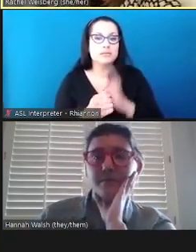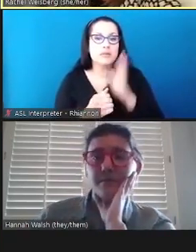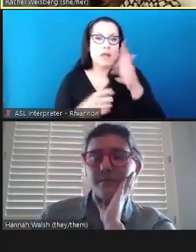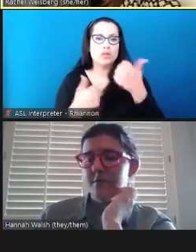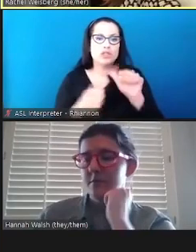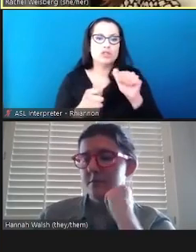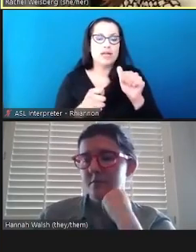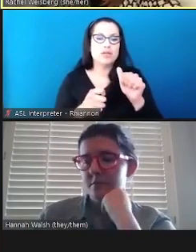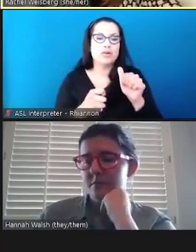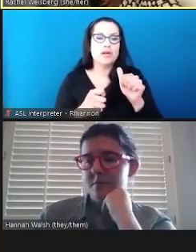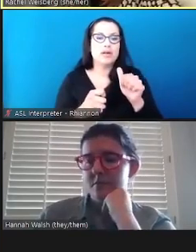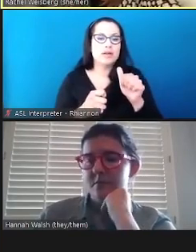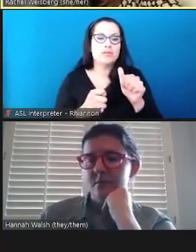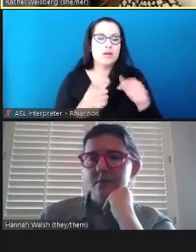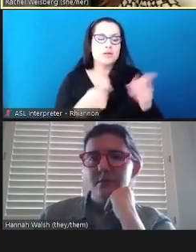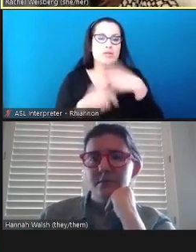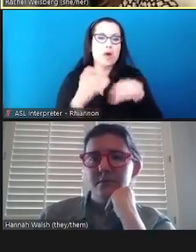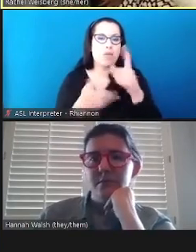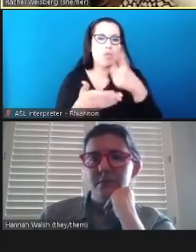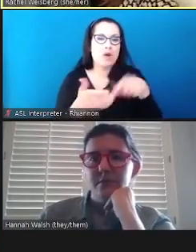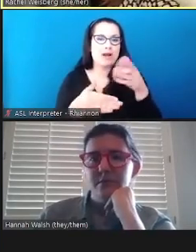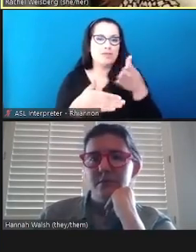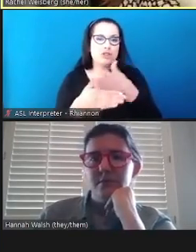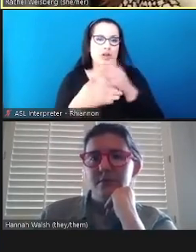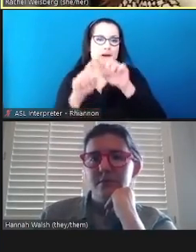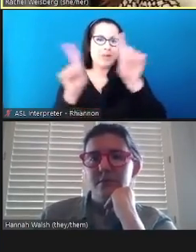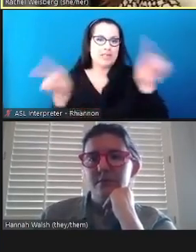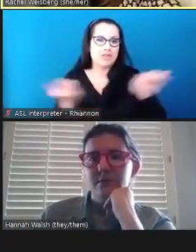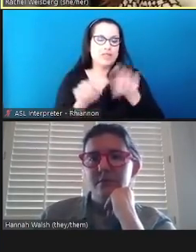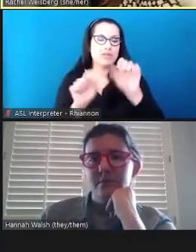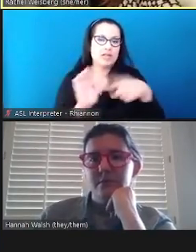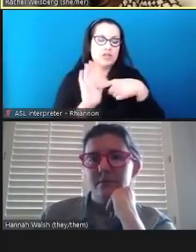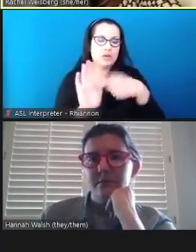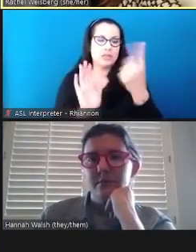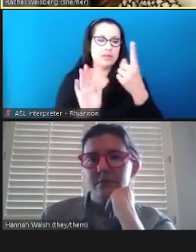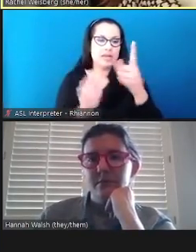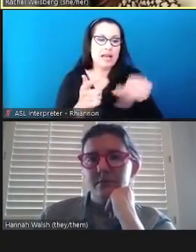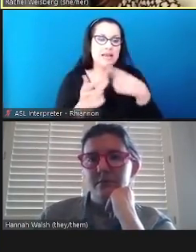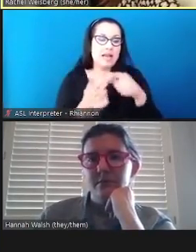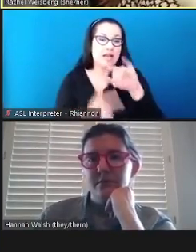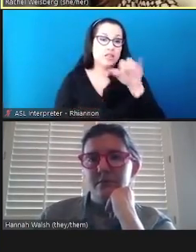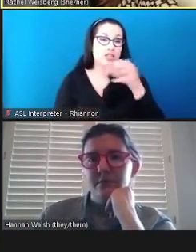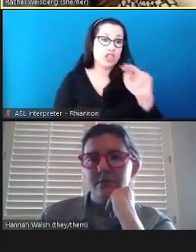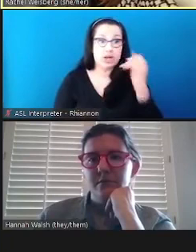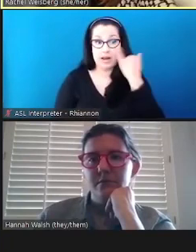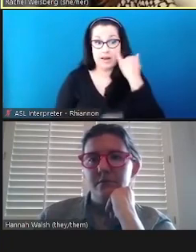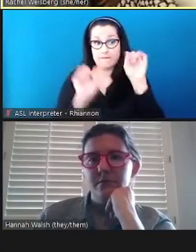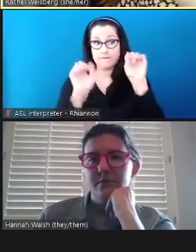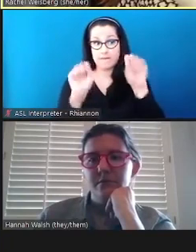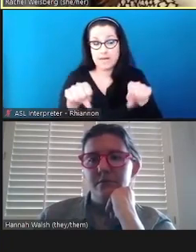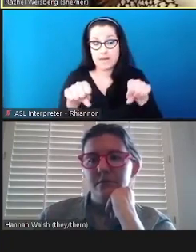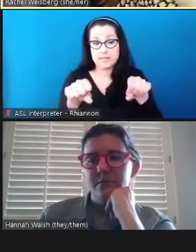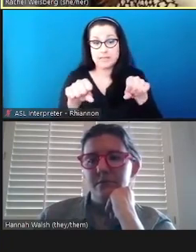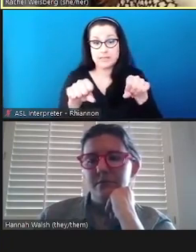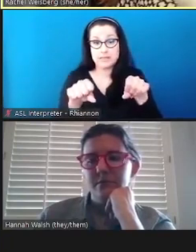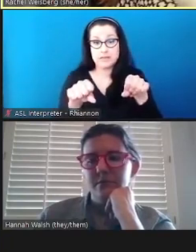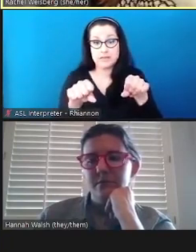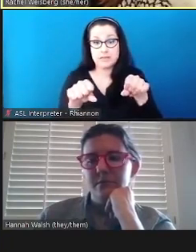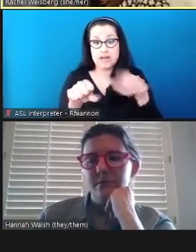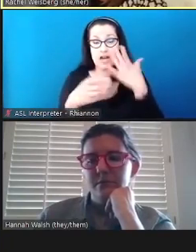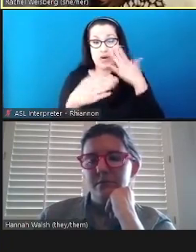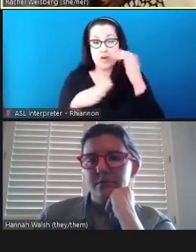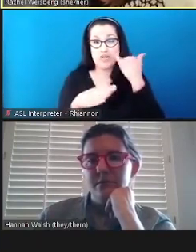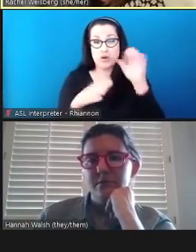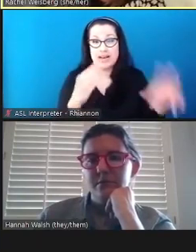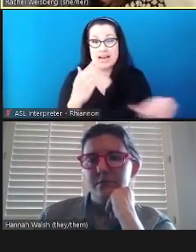what I'm sharing on my screen to show some information. And then John, if you're able to, maybe if you could, I don't know if you can attach